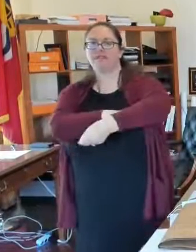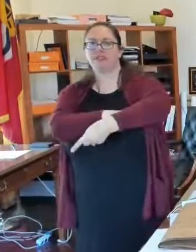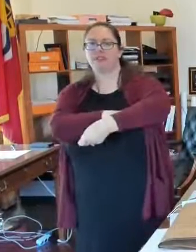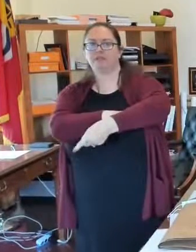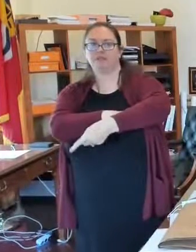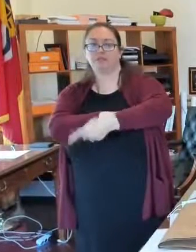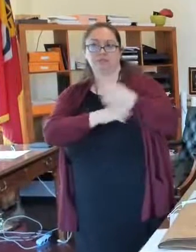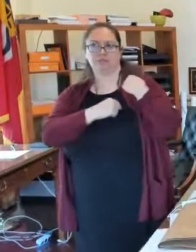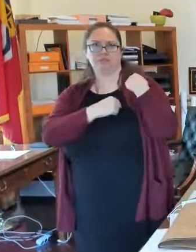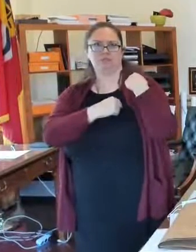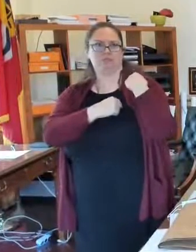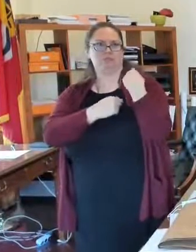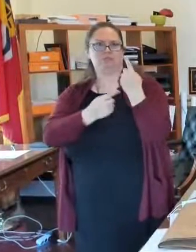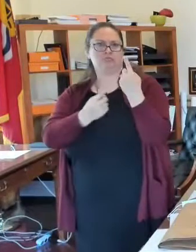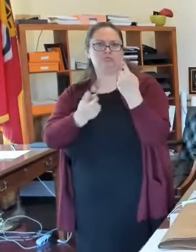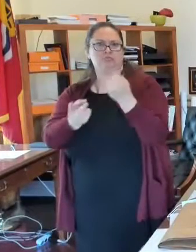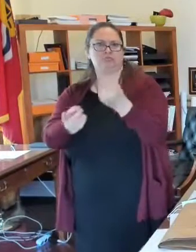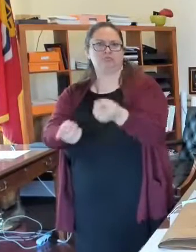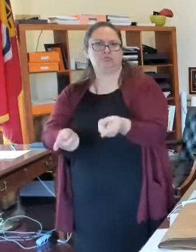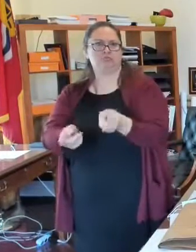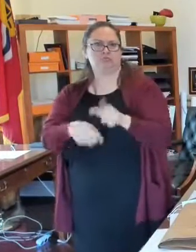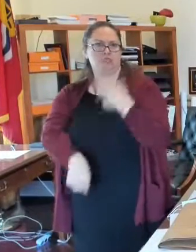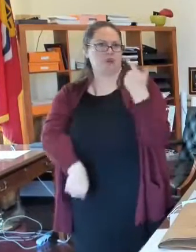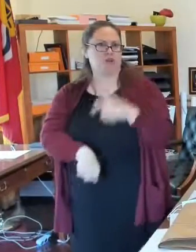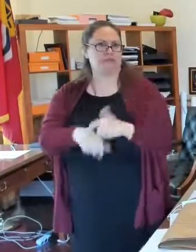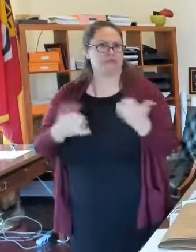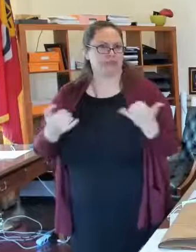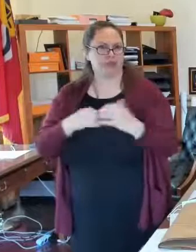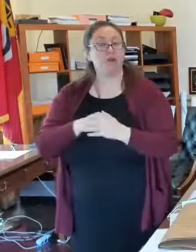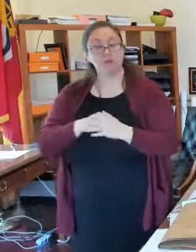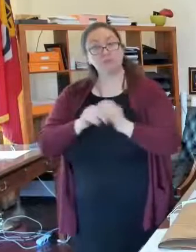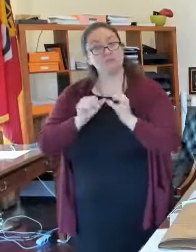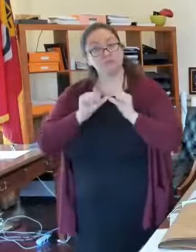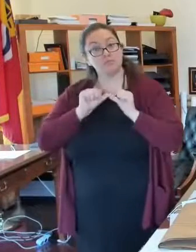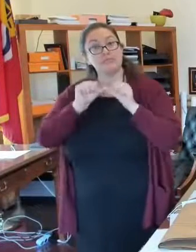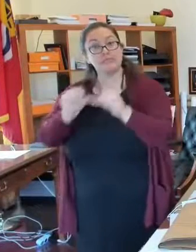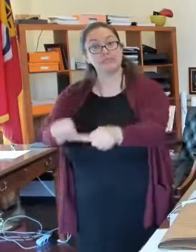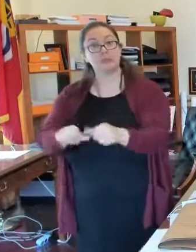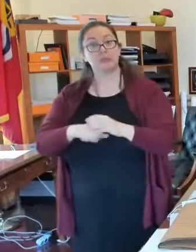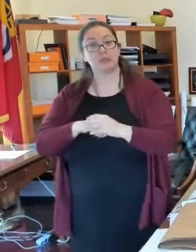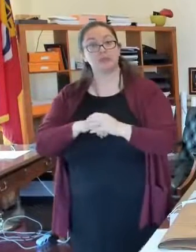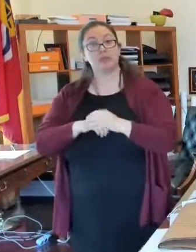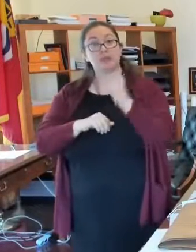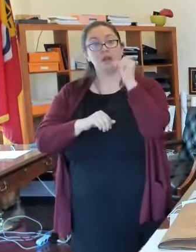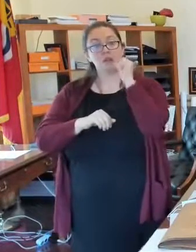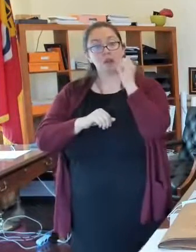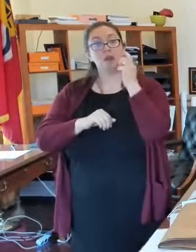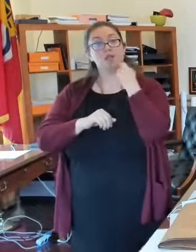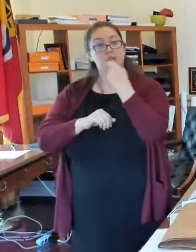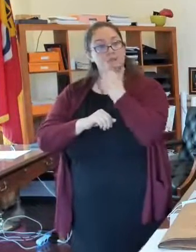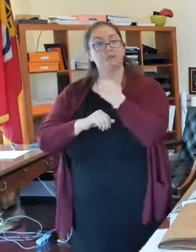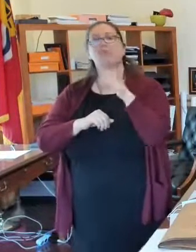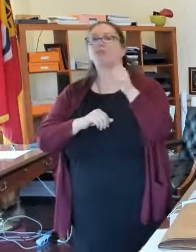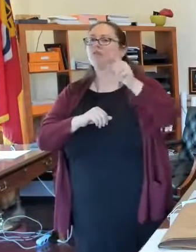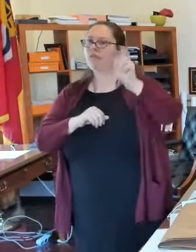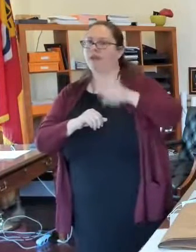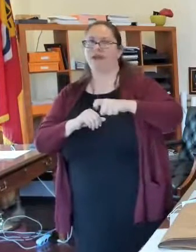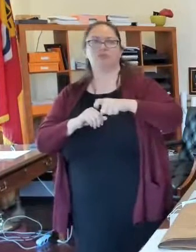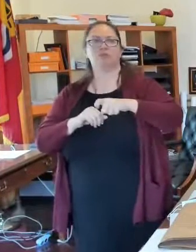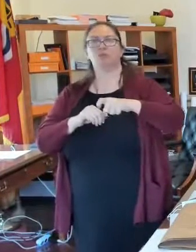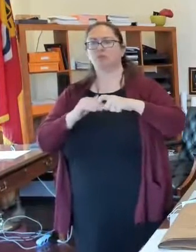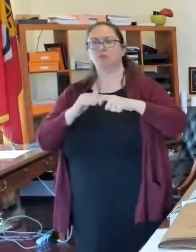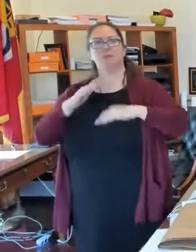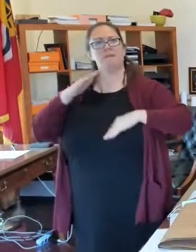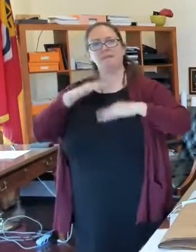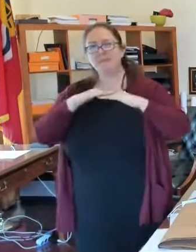place for a while now, and that's going to continue. Bars and restaurants have to have no more than